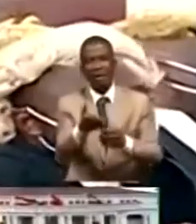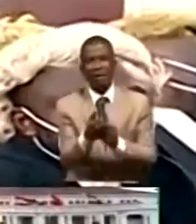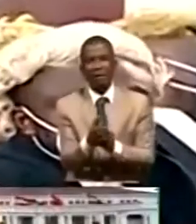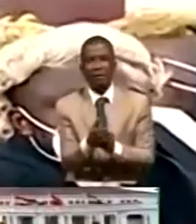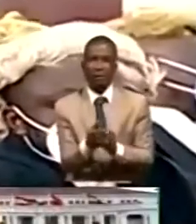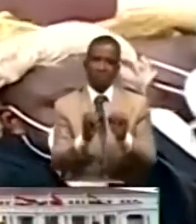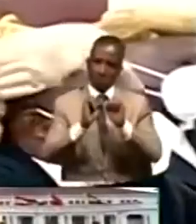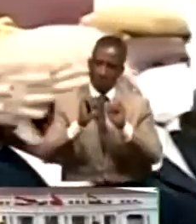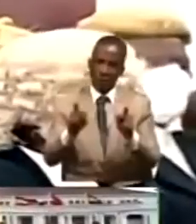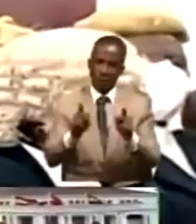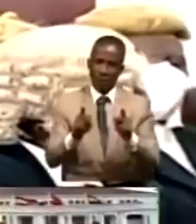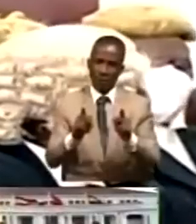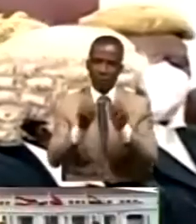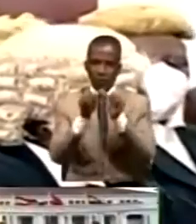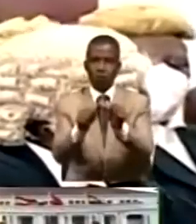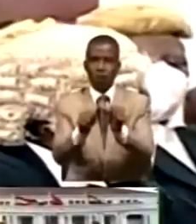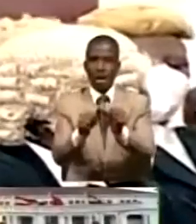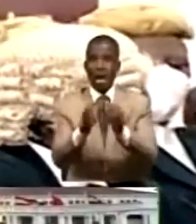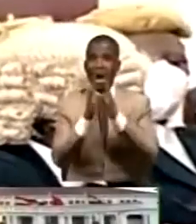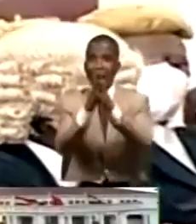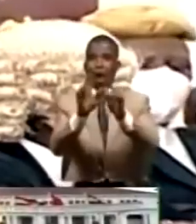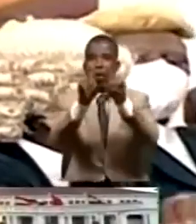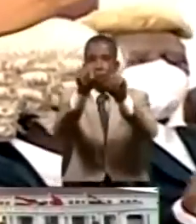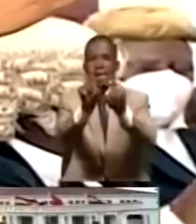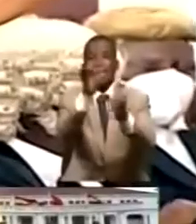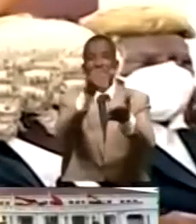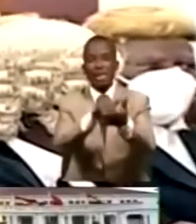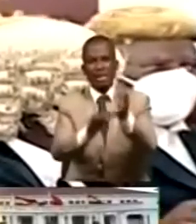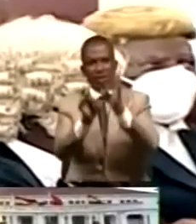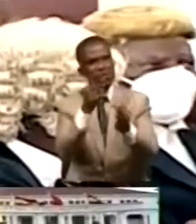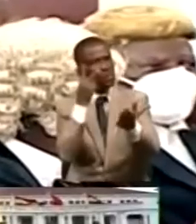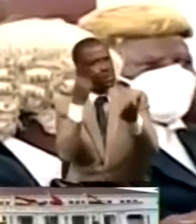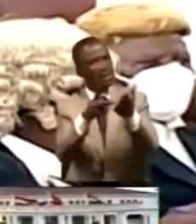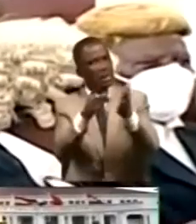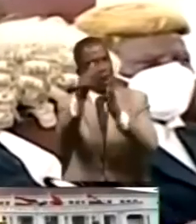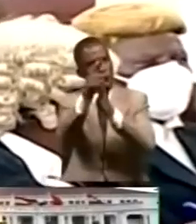also putting it to you that if you look at the rules,